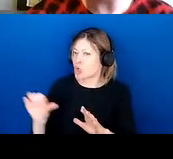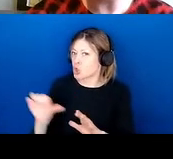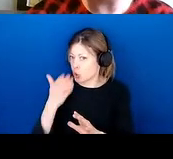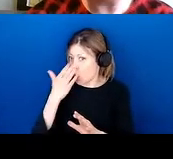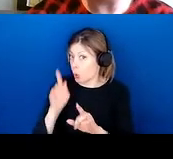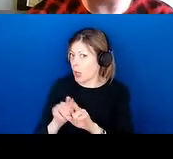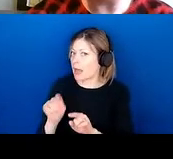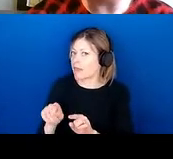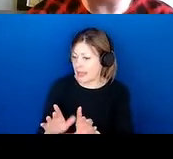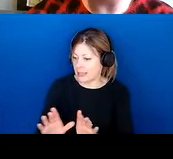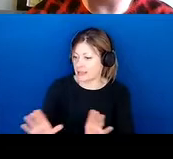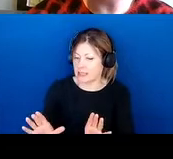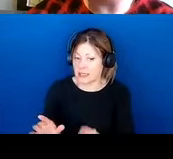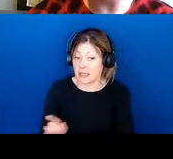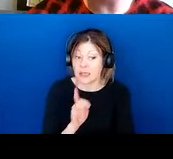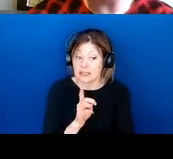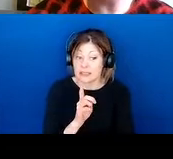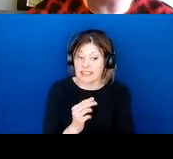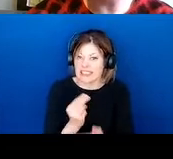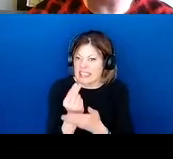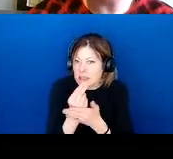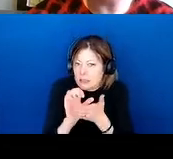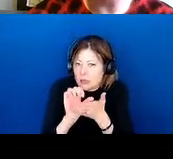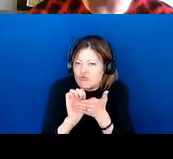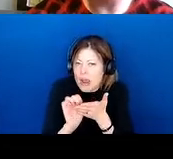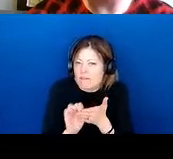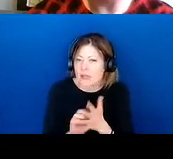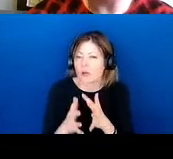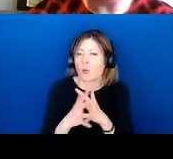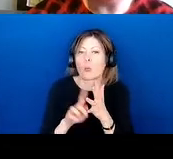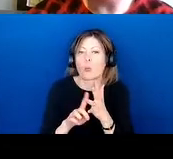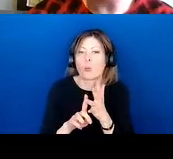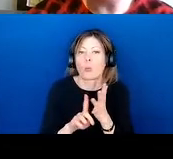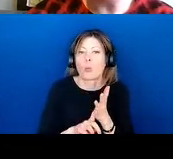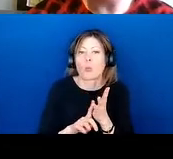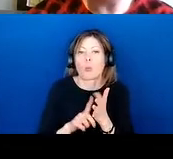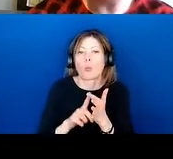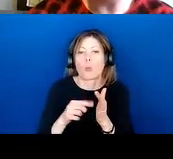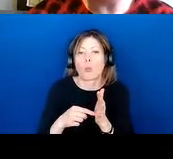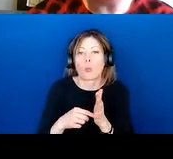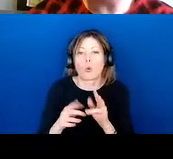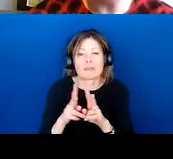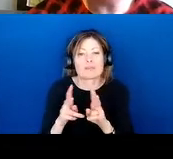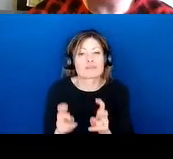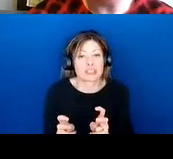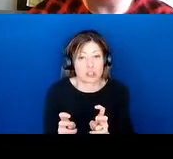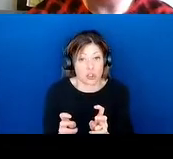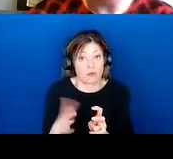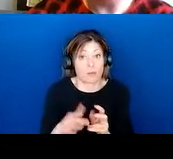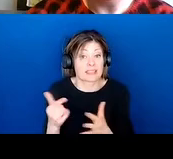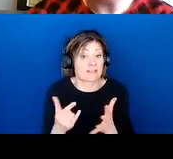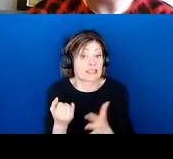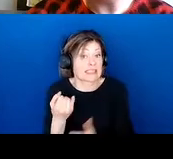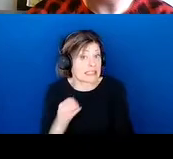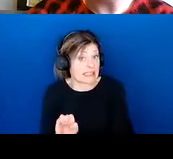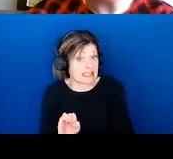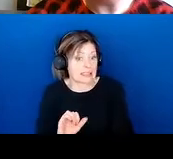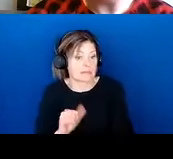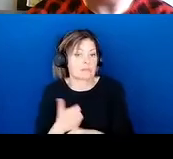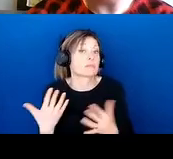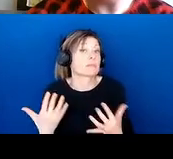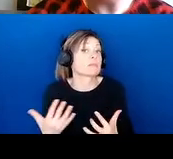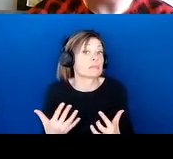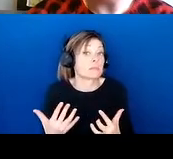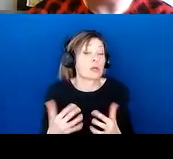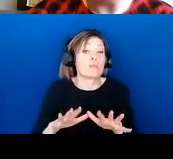Here is his engraving of Woollett Bridge in 1760, which is now held in the British Museum, and a